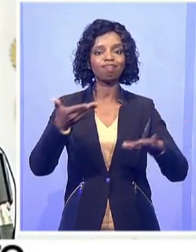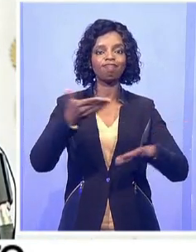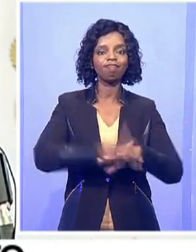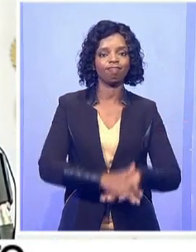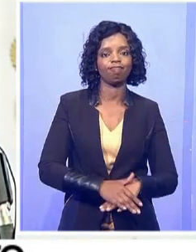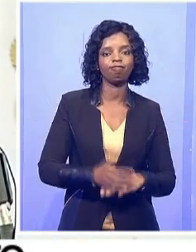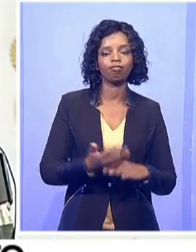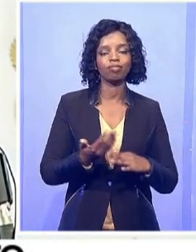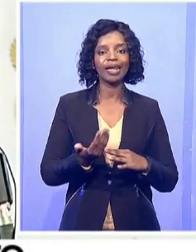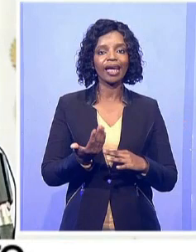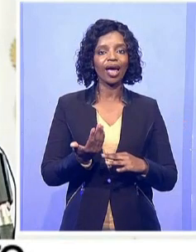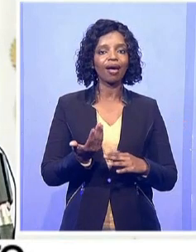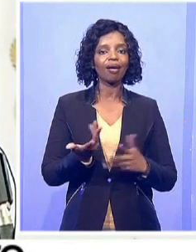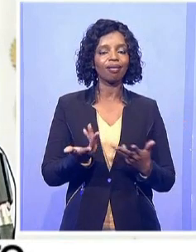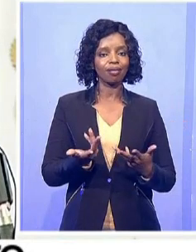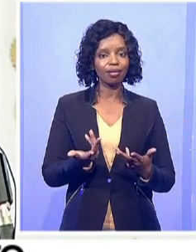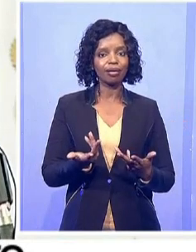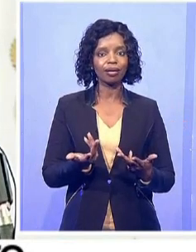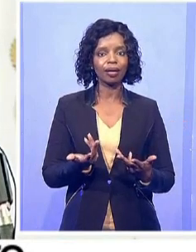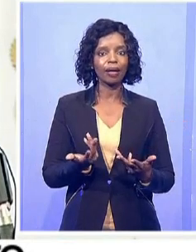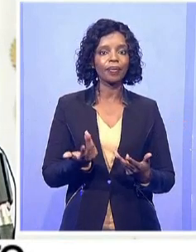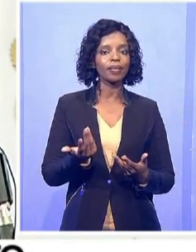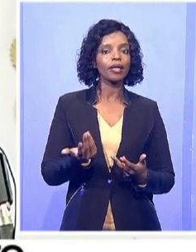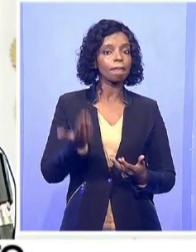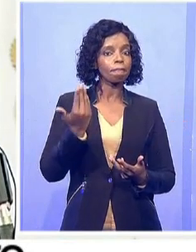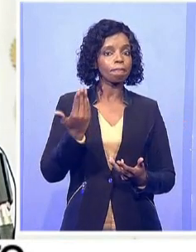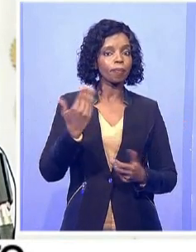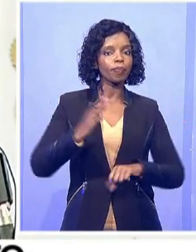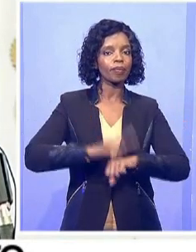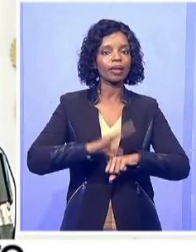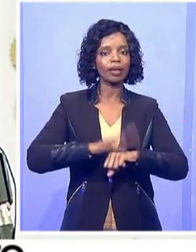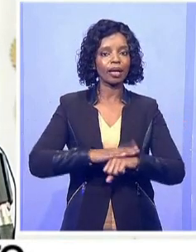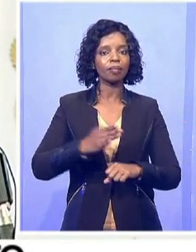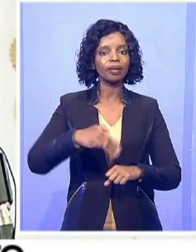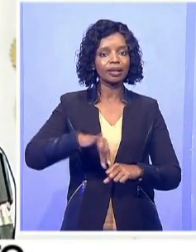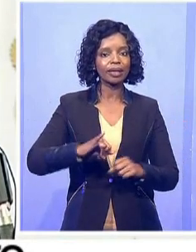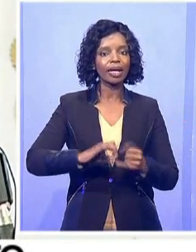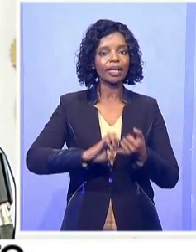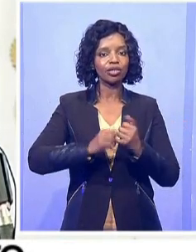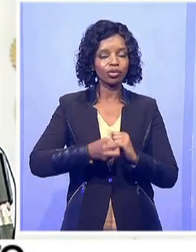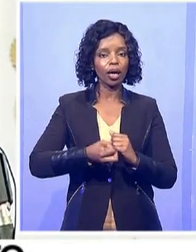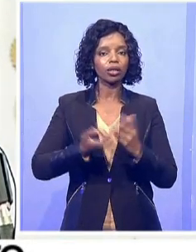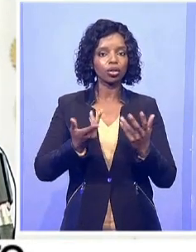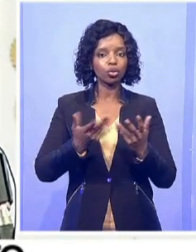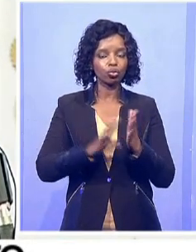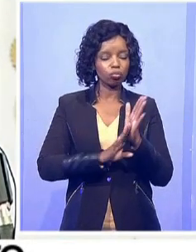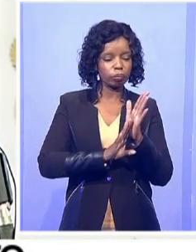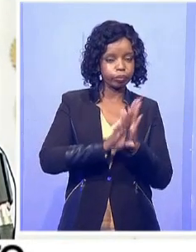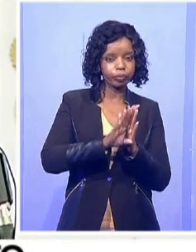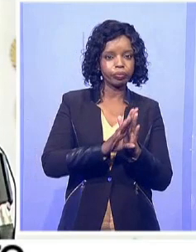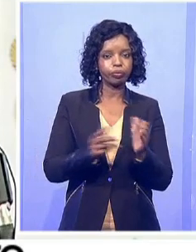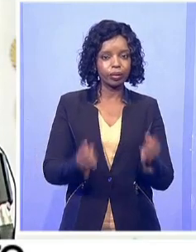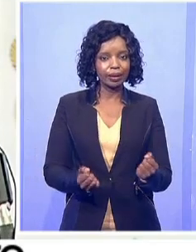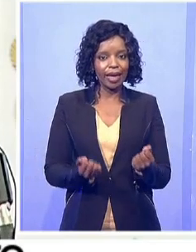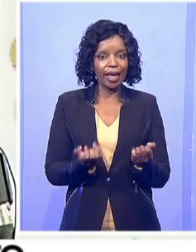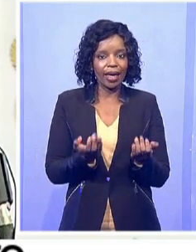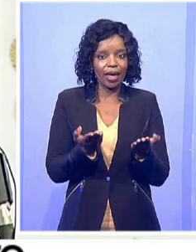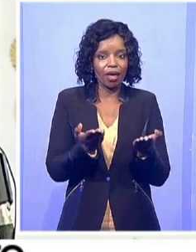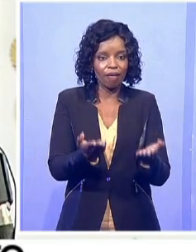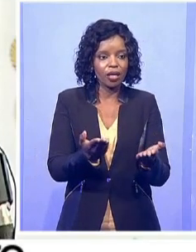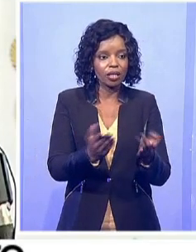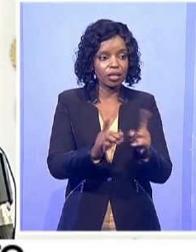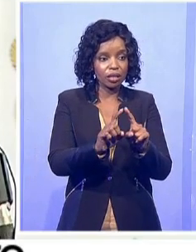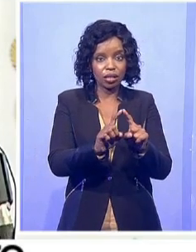the process, while still trying to improve the services that must accrue to yourself.